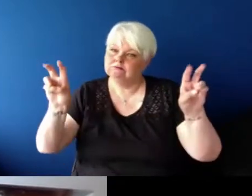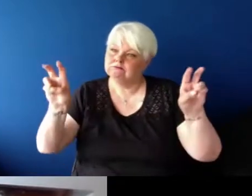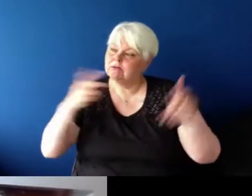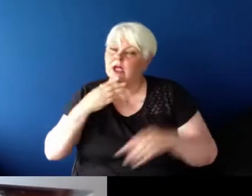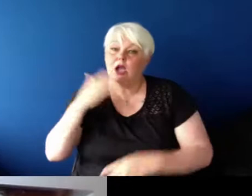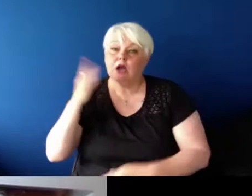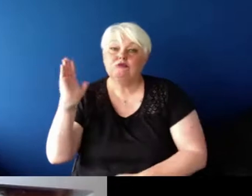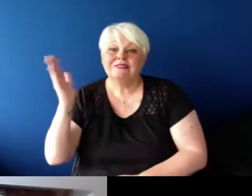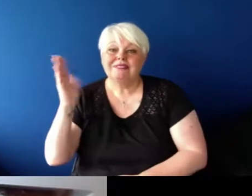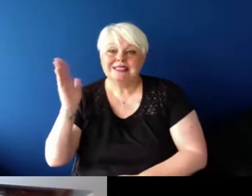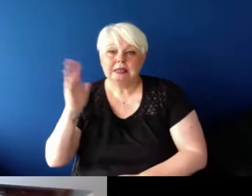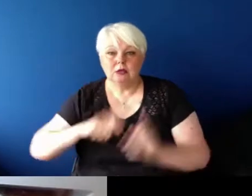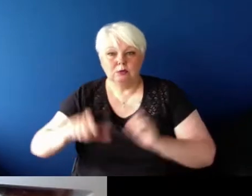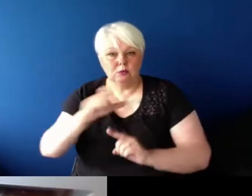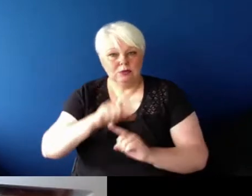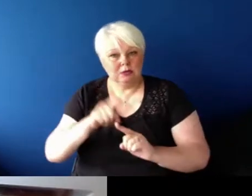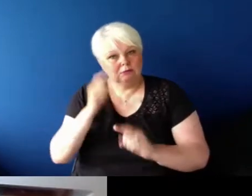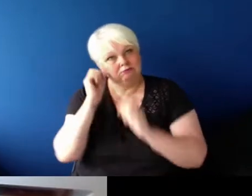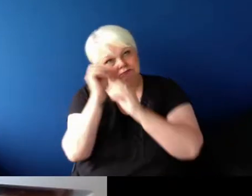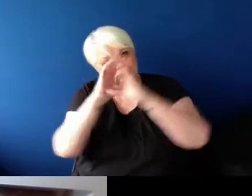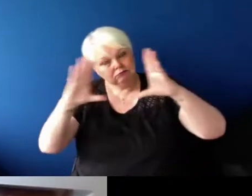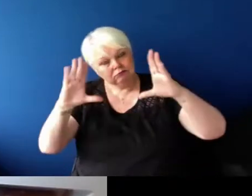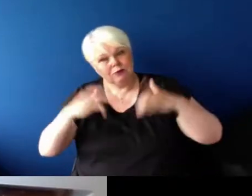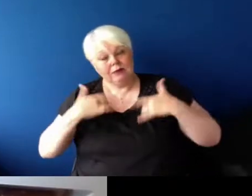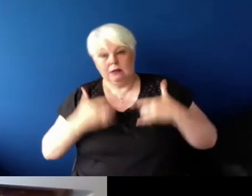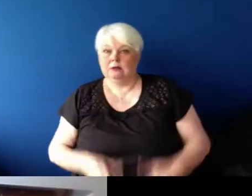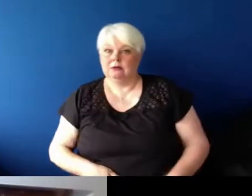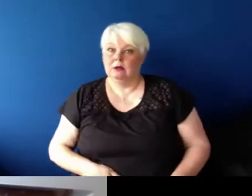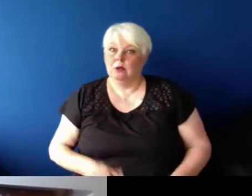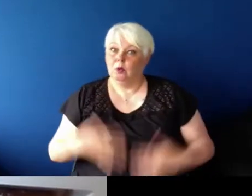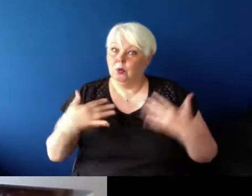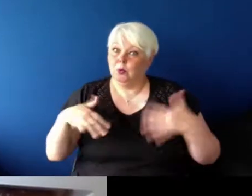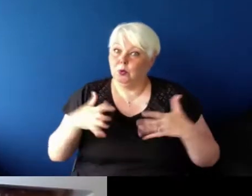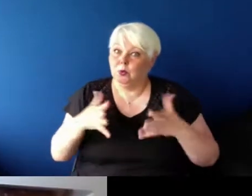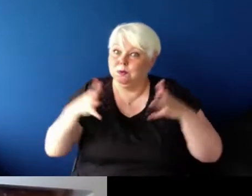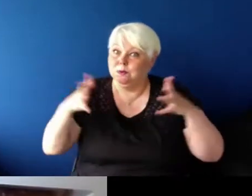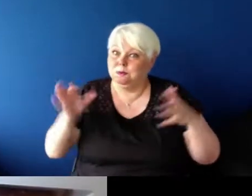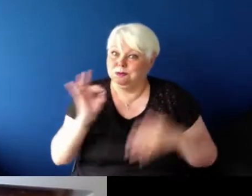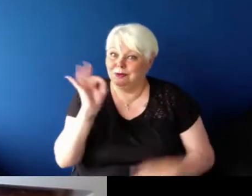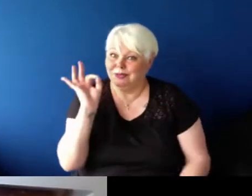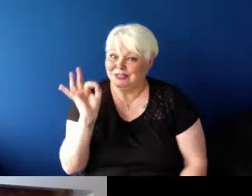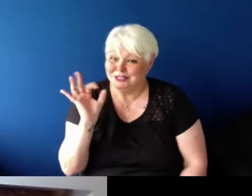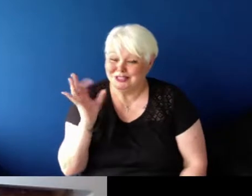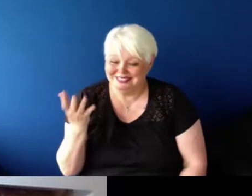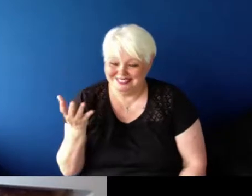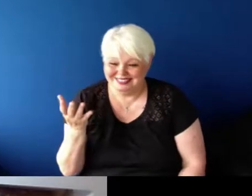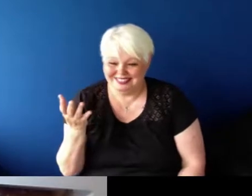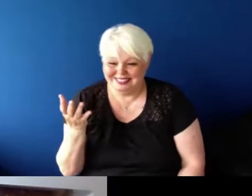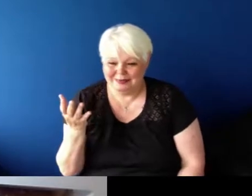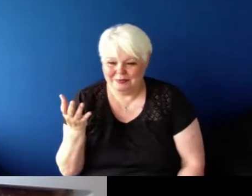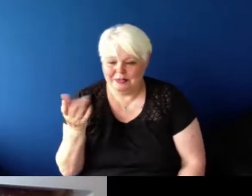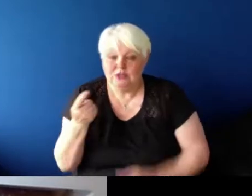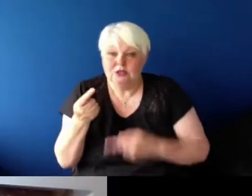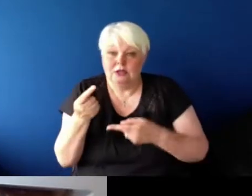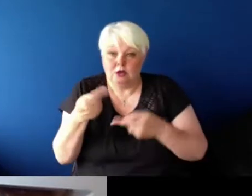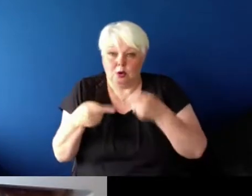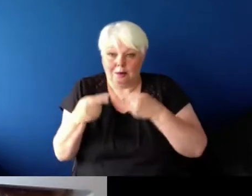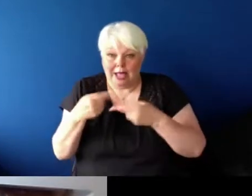look like for you? Oh, that's a big question. I mean, to just rewind